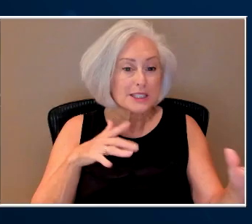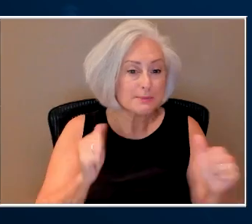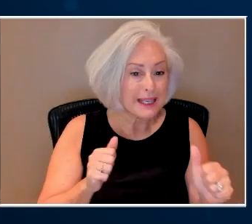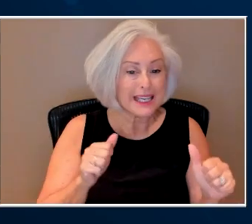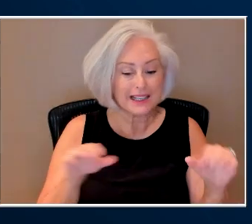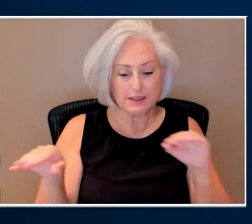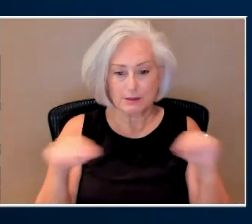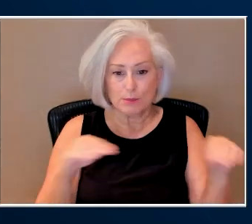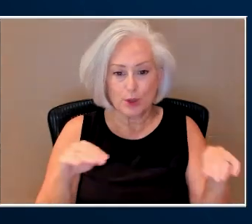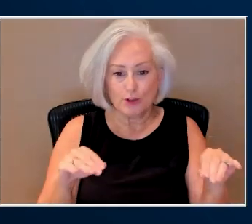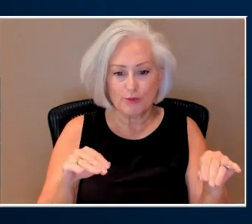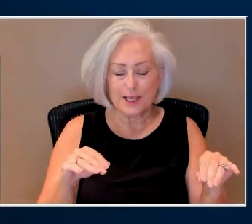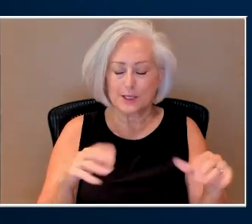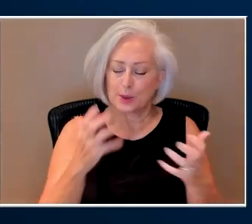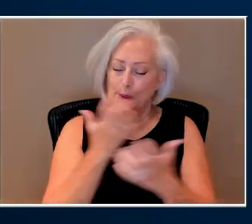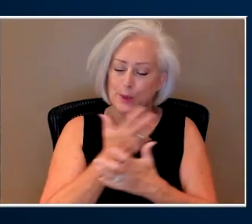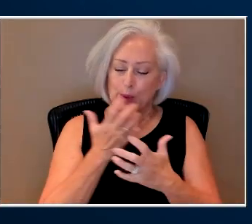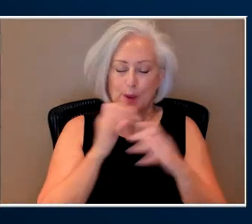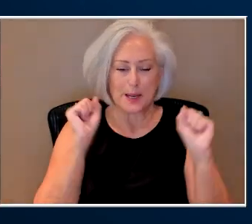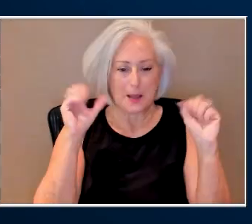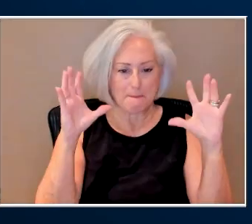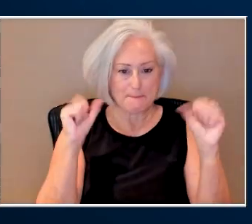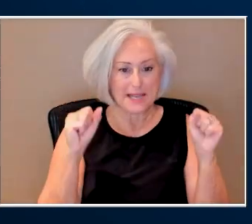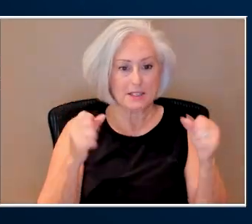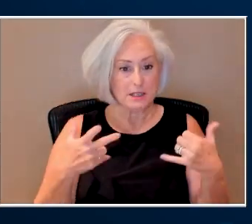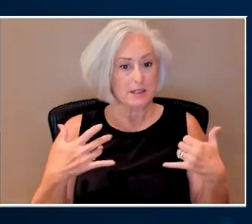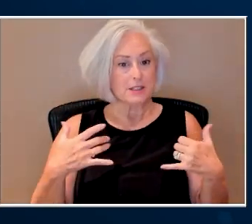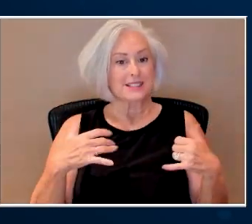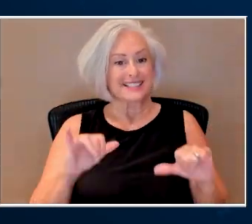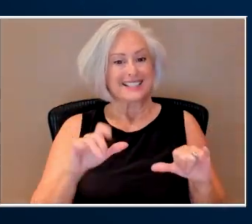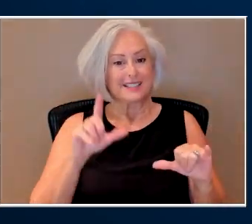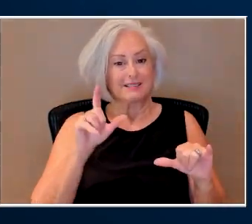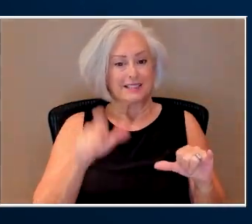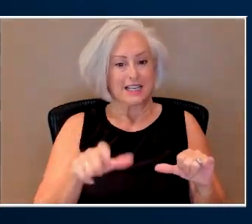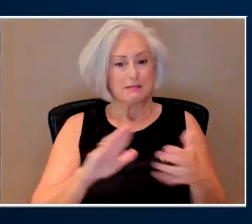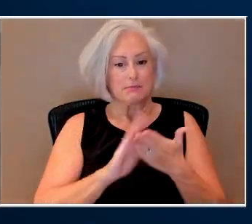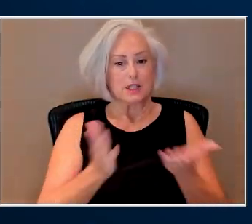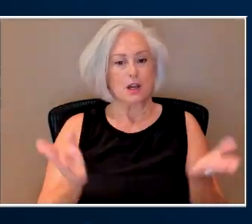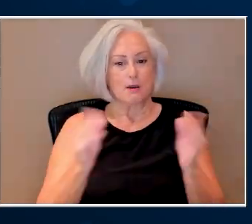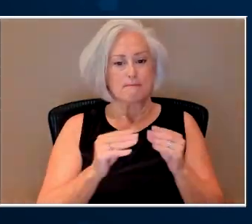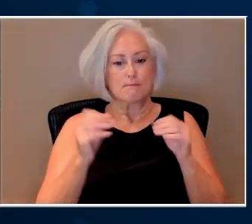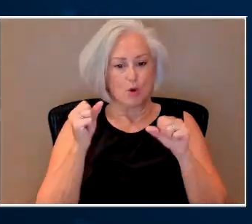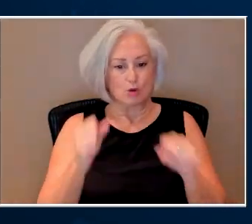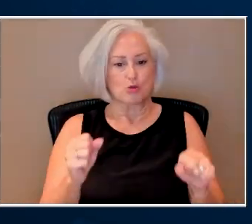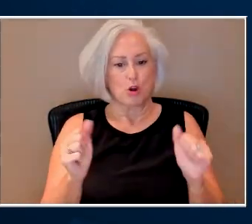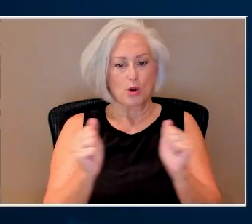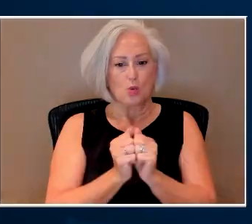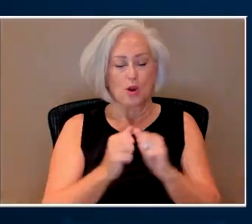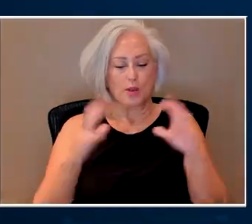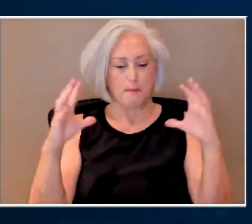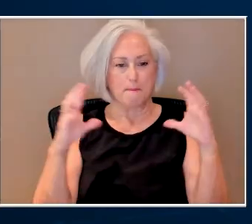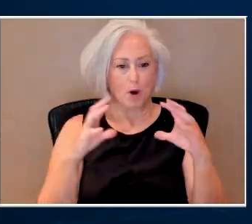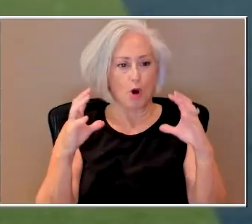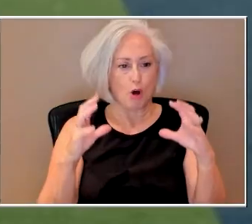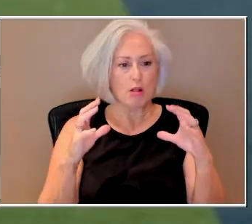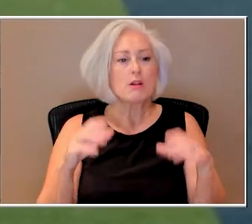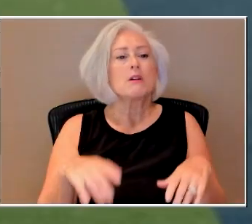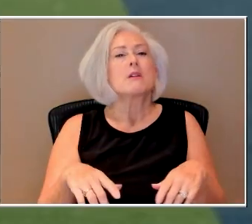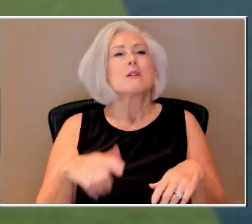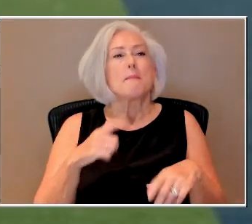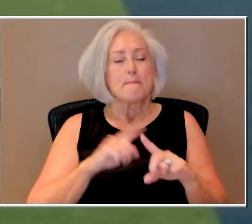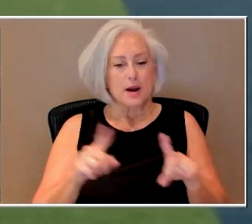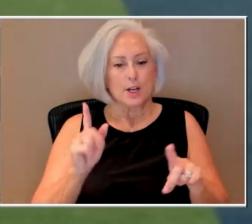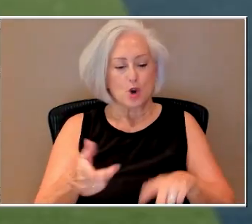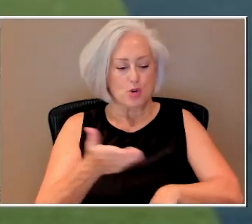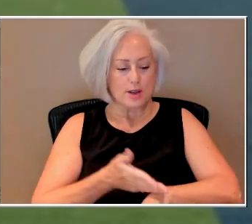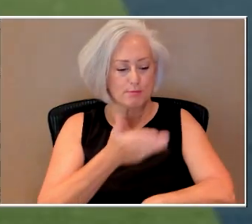on in terms of getting stronger and stronger with the ball, but her improvement's been enormous. Roger, what advice